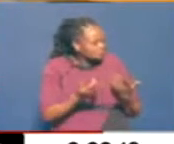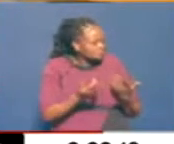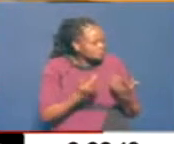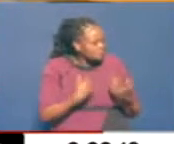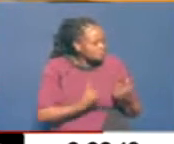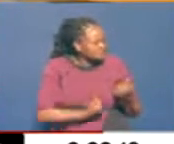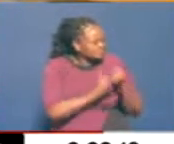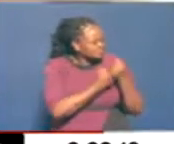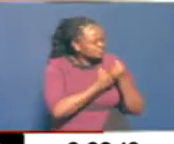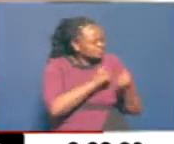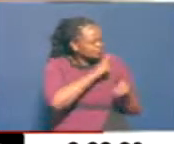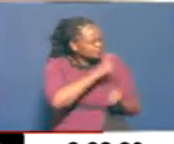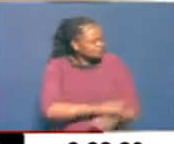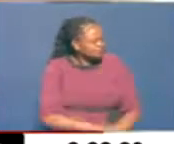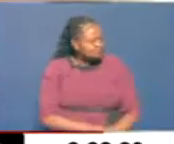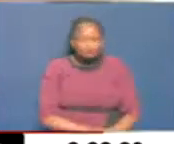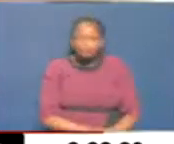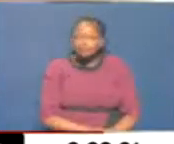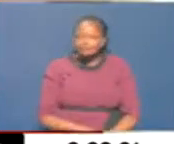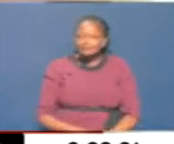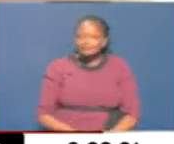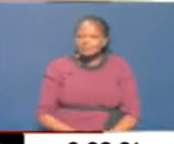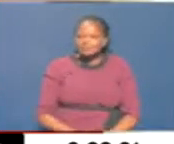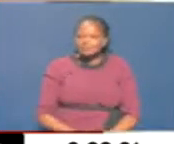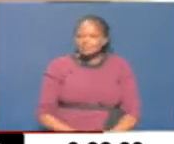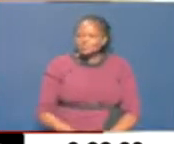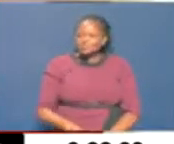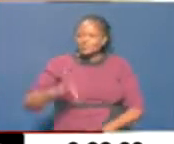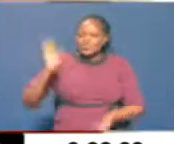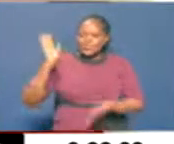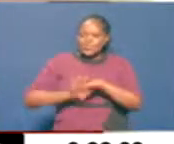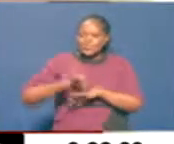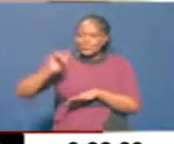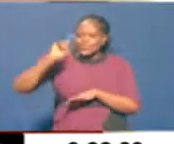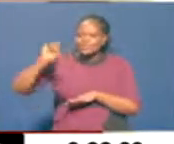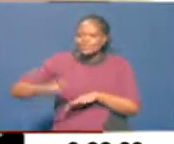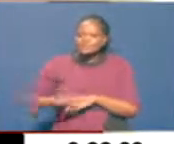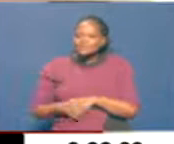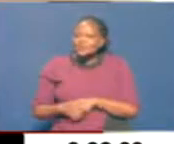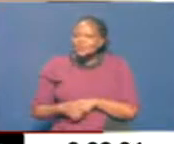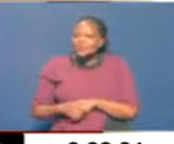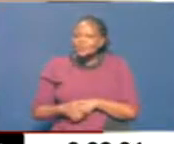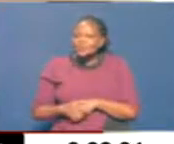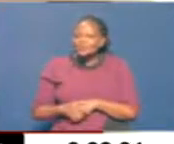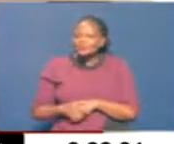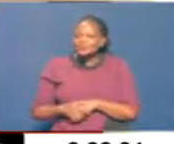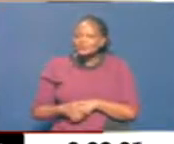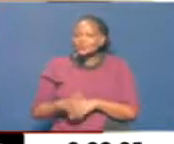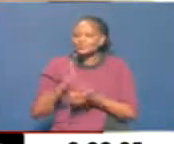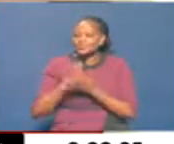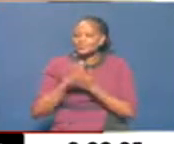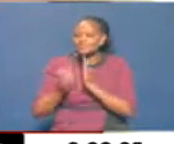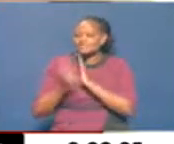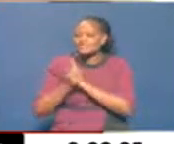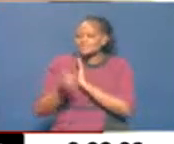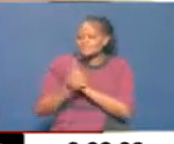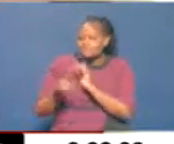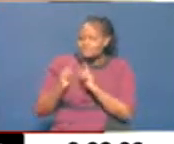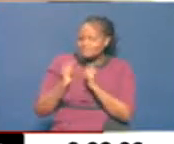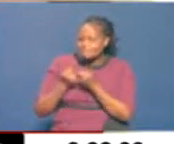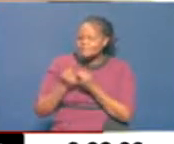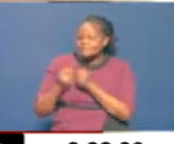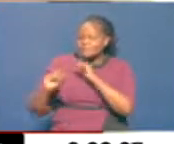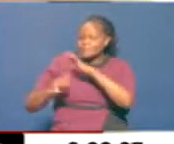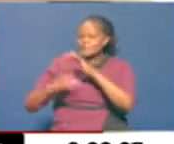I would say, and right now, I mean, that's a very good question. As the expert teams in the ministry are trying to do